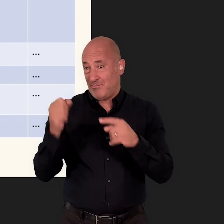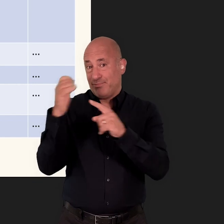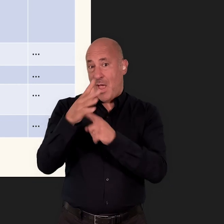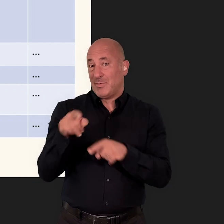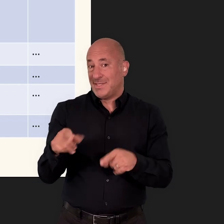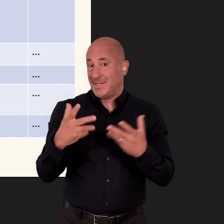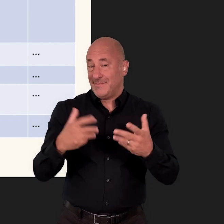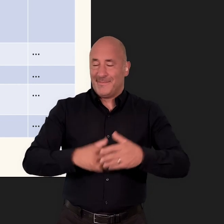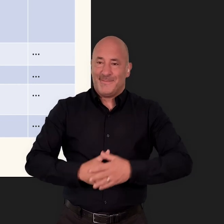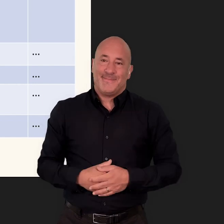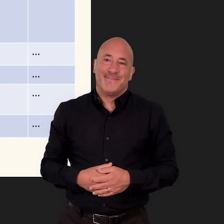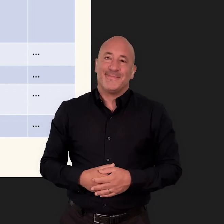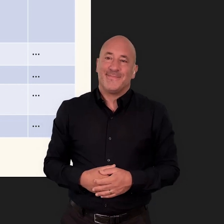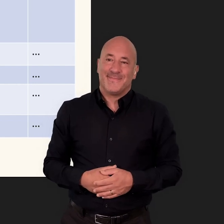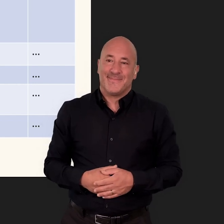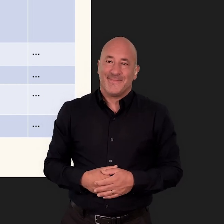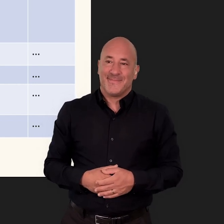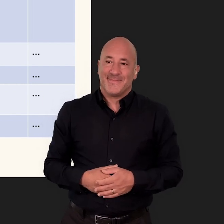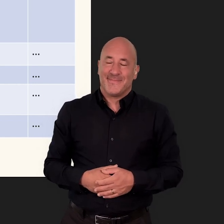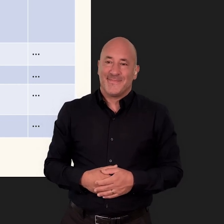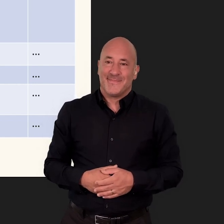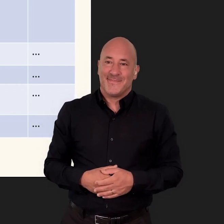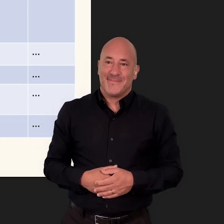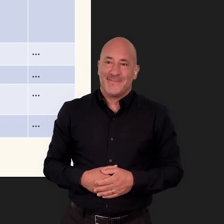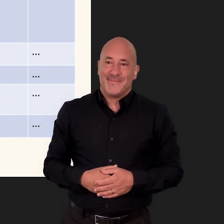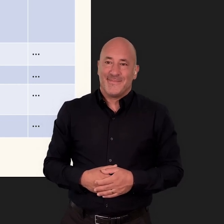MEND application.